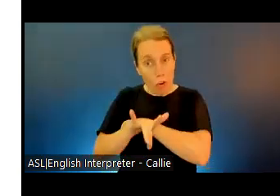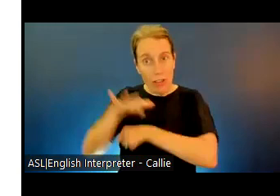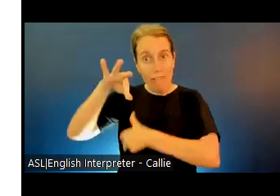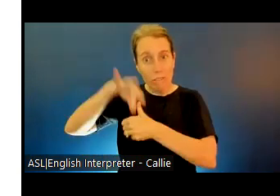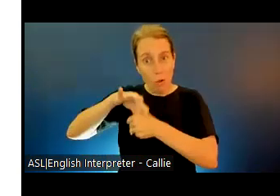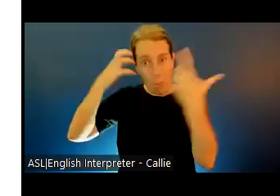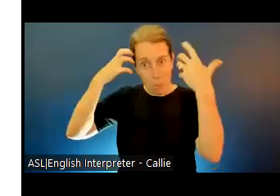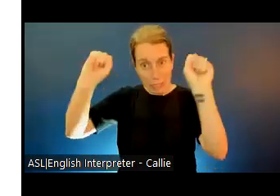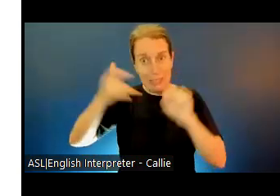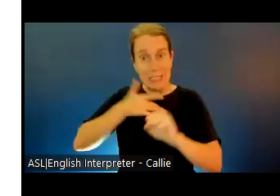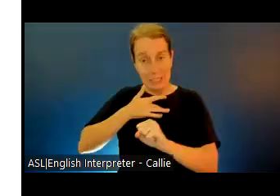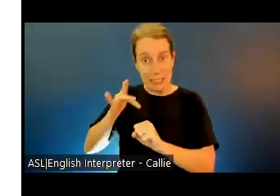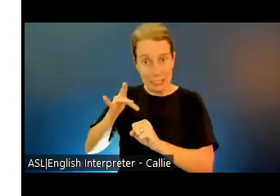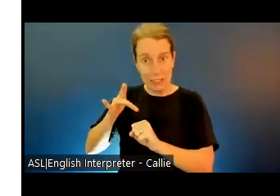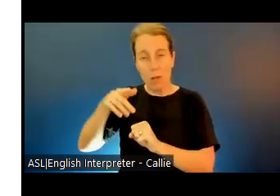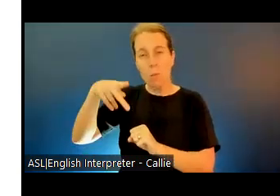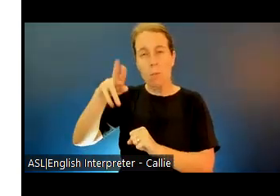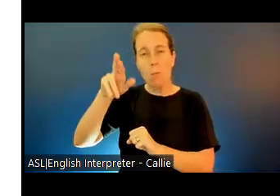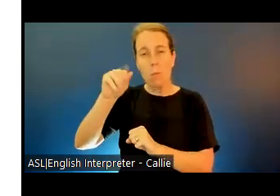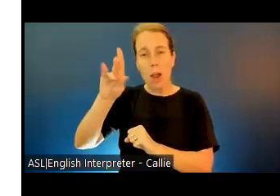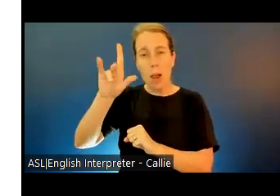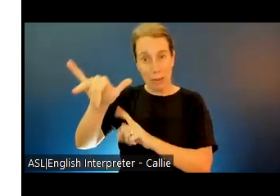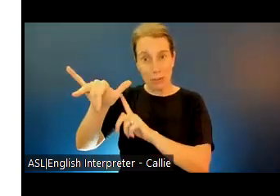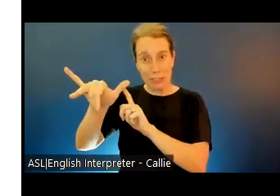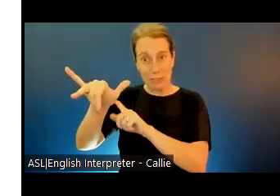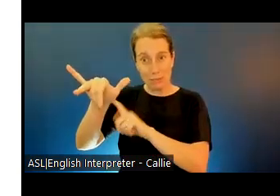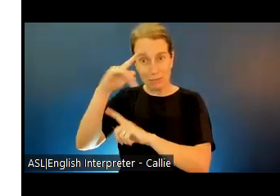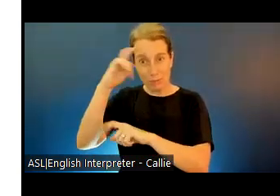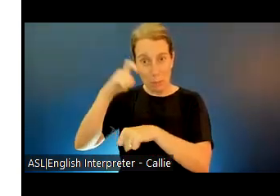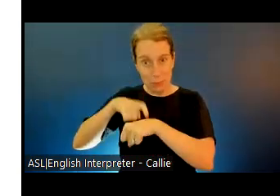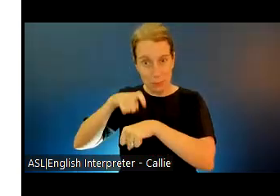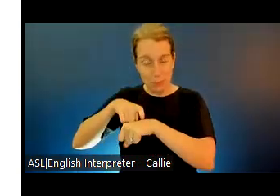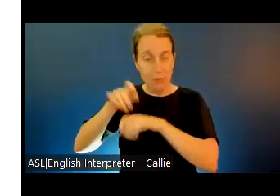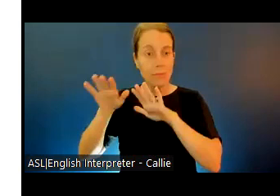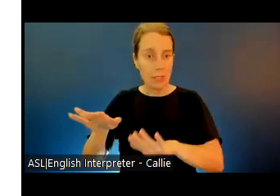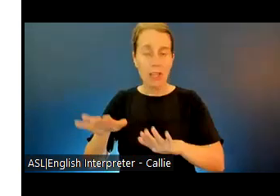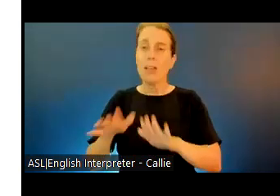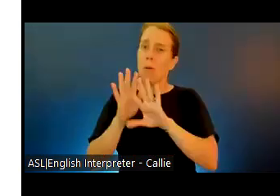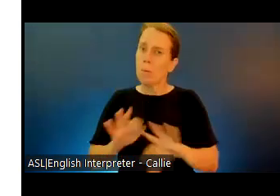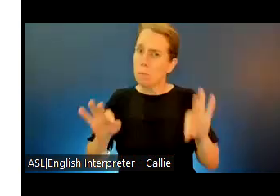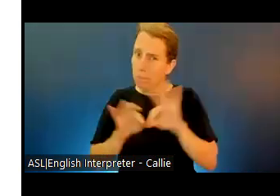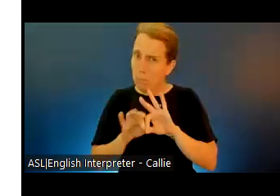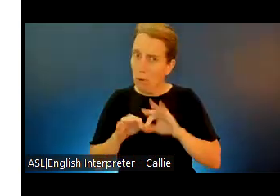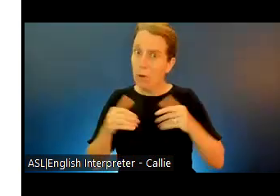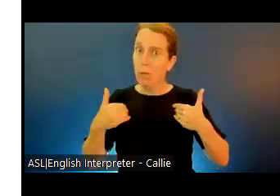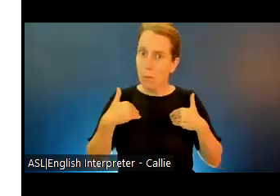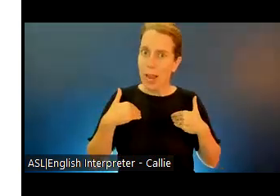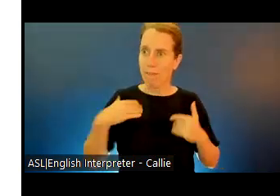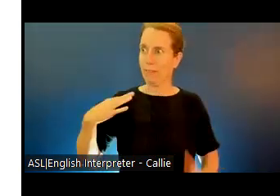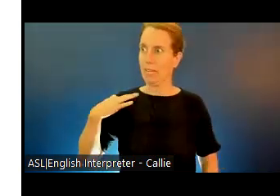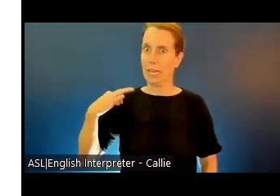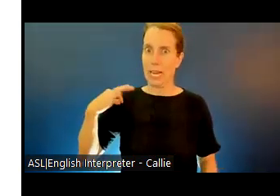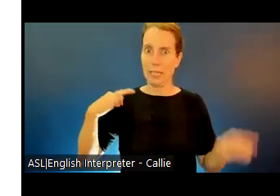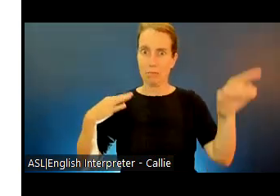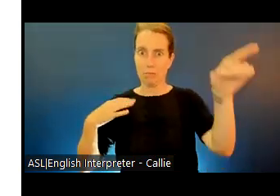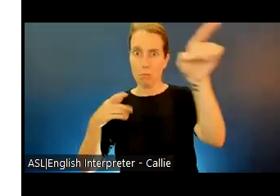things that South Carolina is working on is making sure that we get issues in front of the candidate to make sure that candidates are